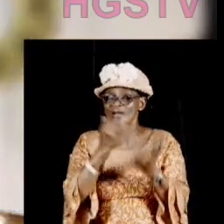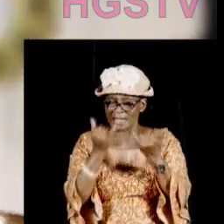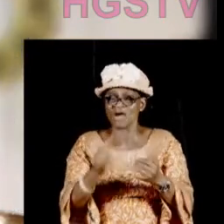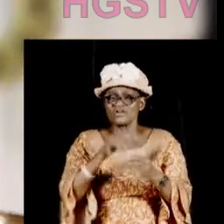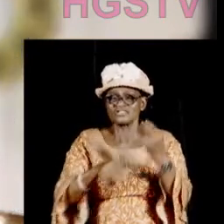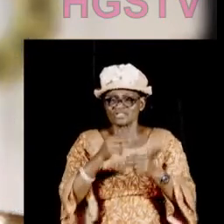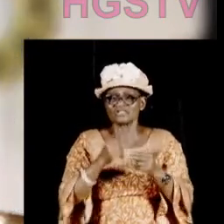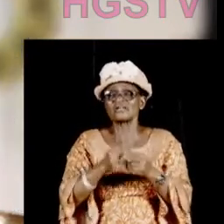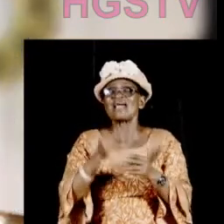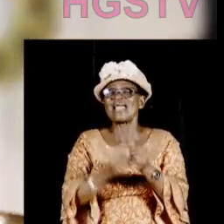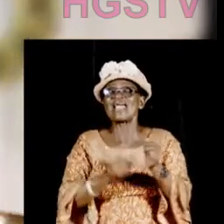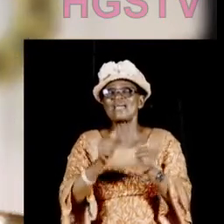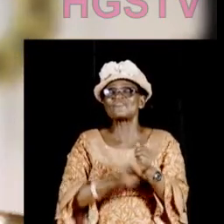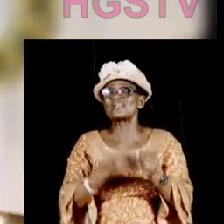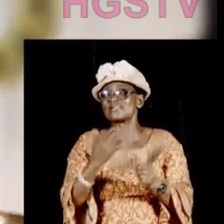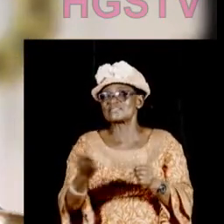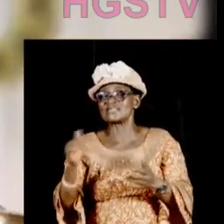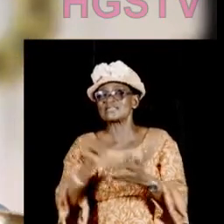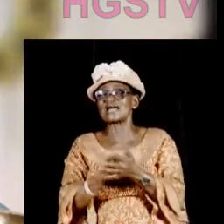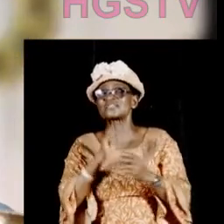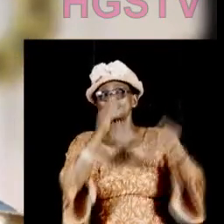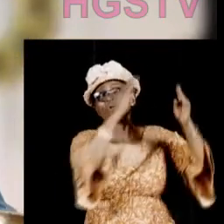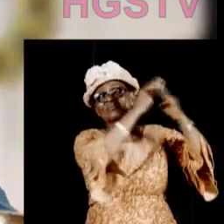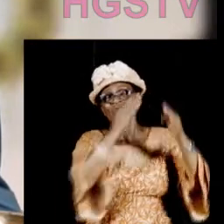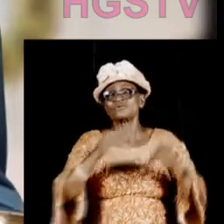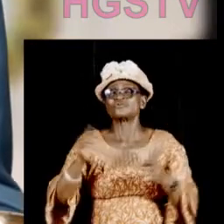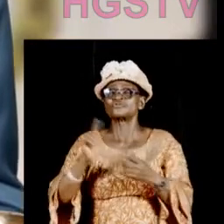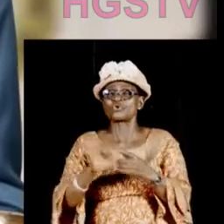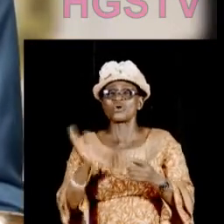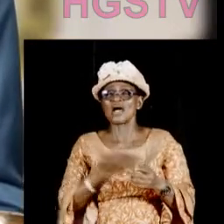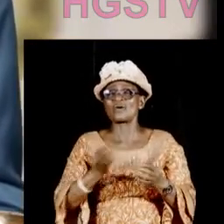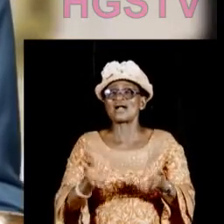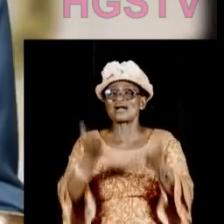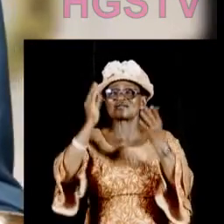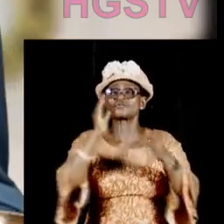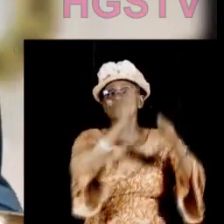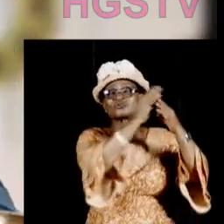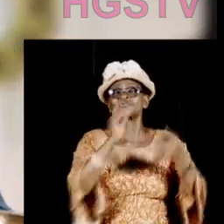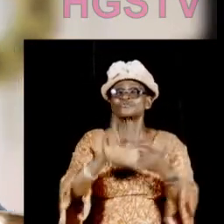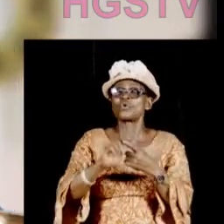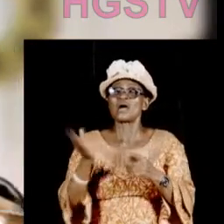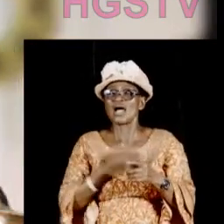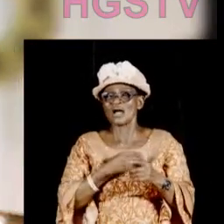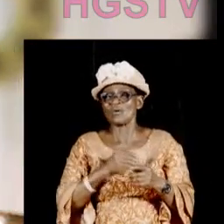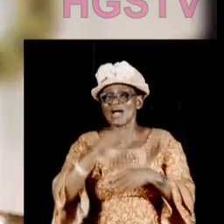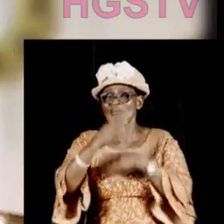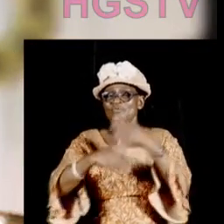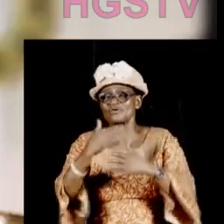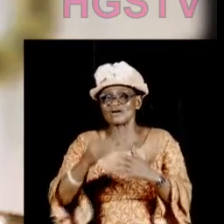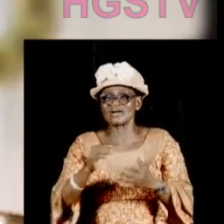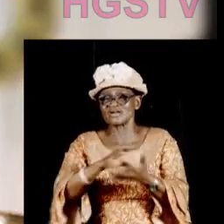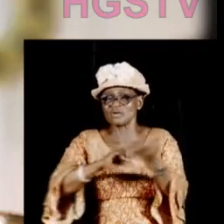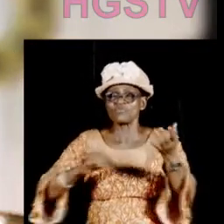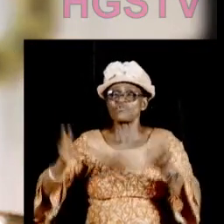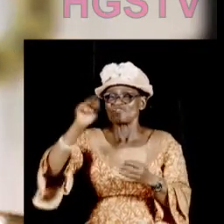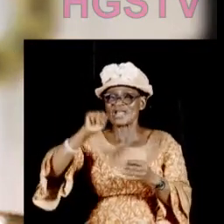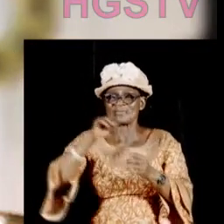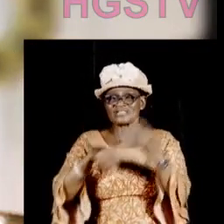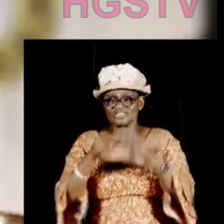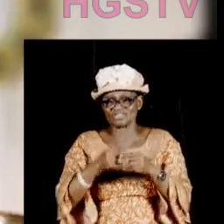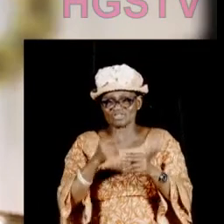obstacle to our rising, obstacle to our progress, Father, remove them in the name of Jesus. Amen.